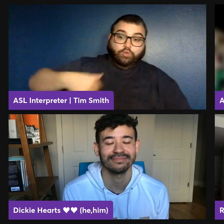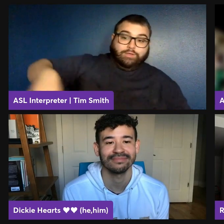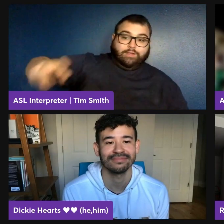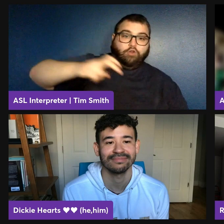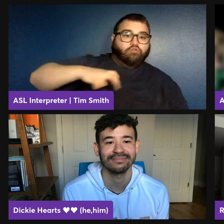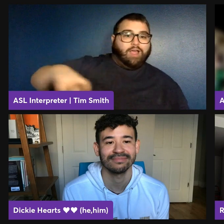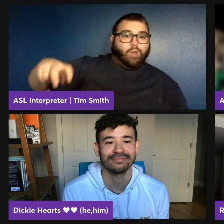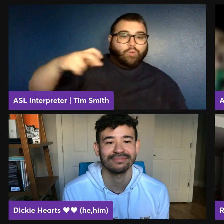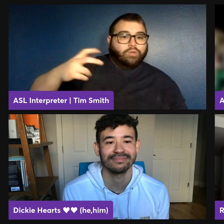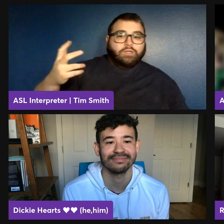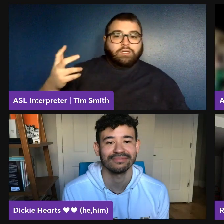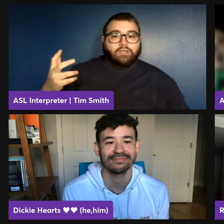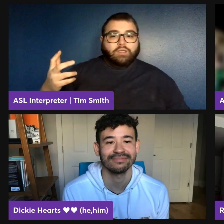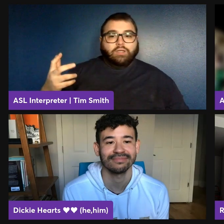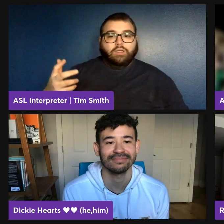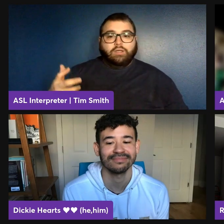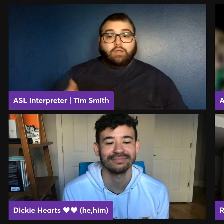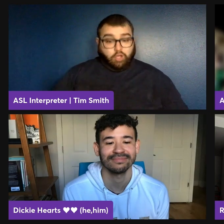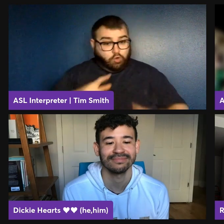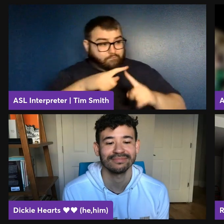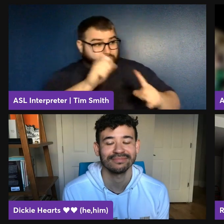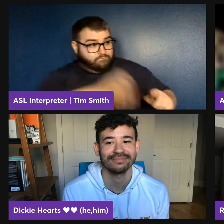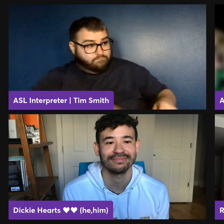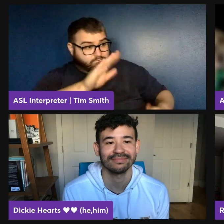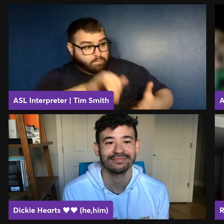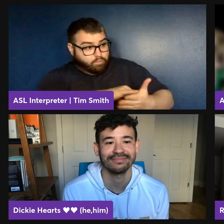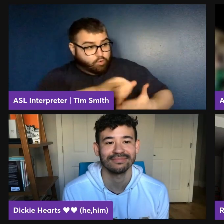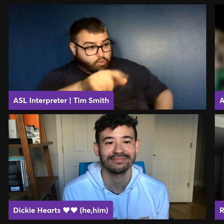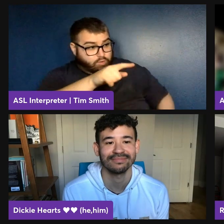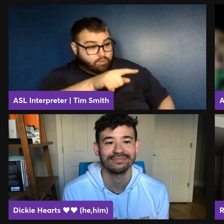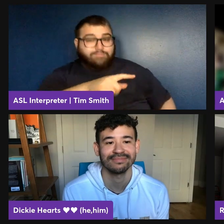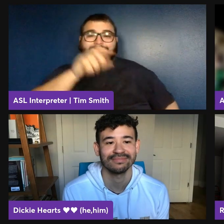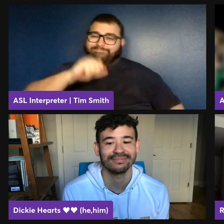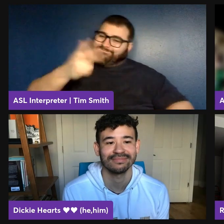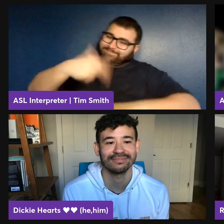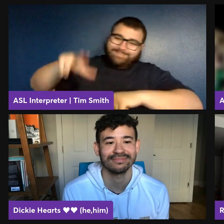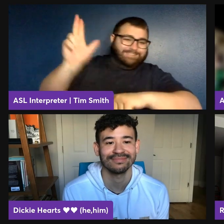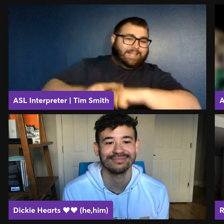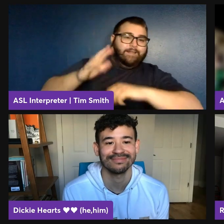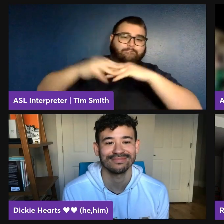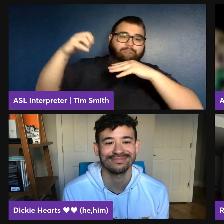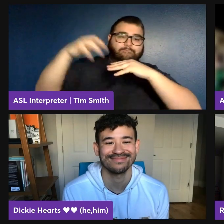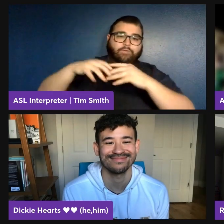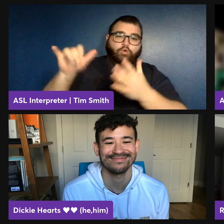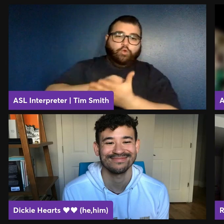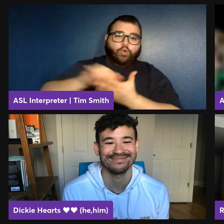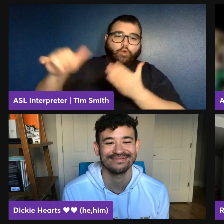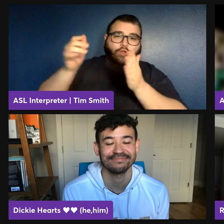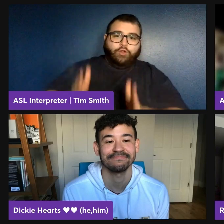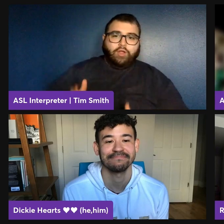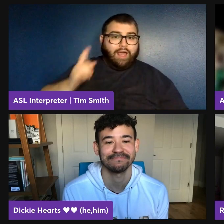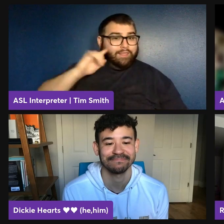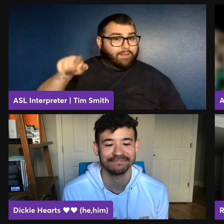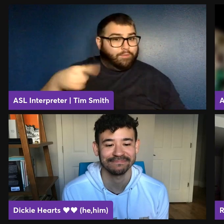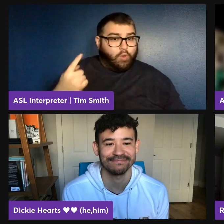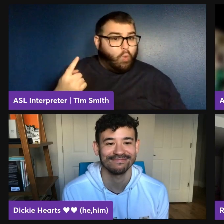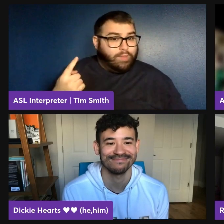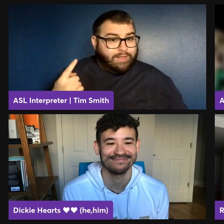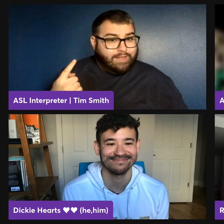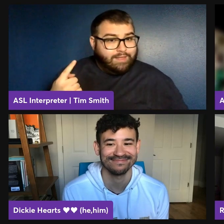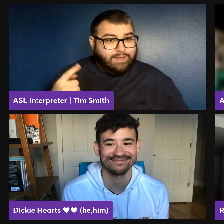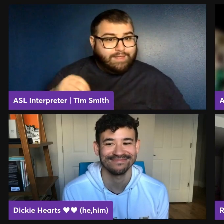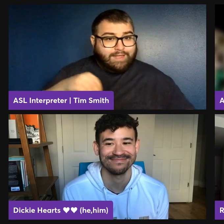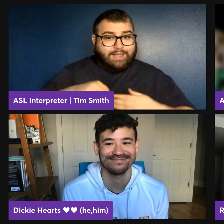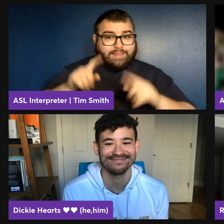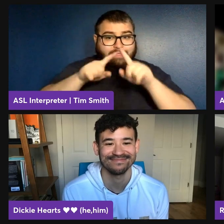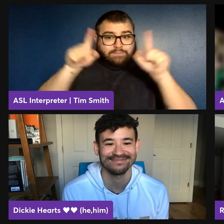life. And you're from New York, right? Yes, I am a native New Yorker. I think I'm the only native New Yorker in these